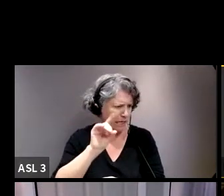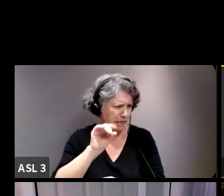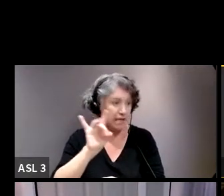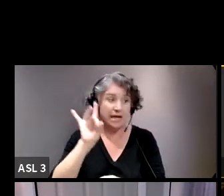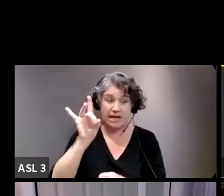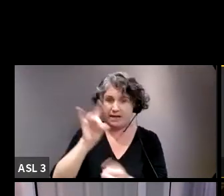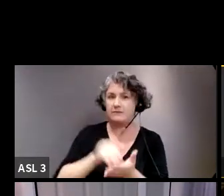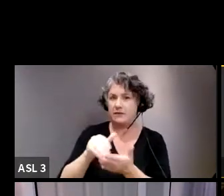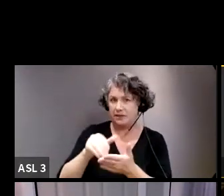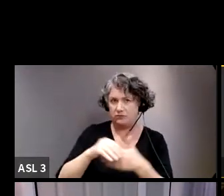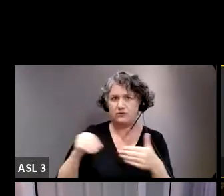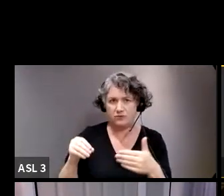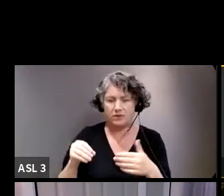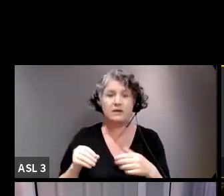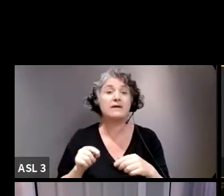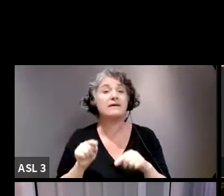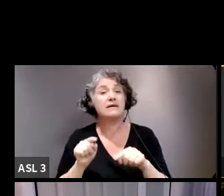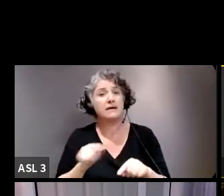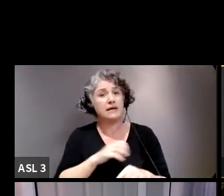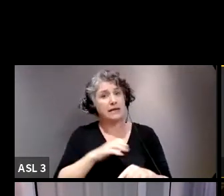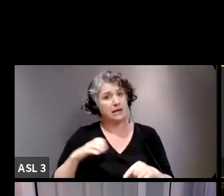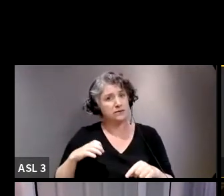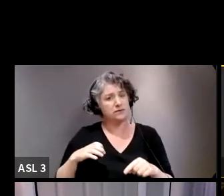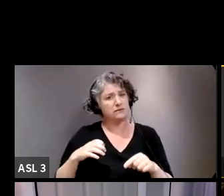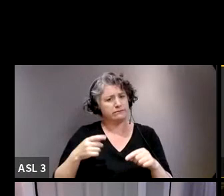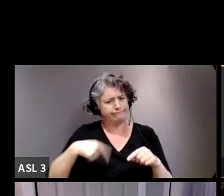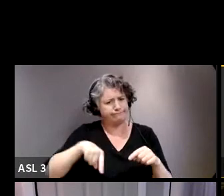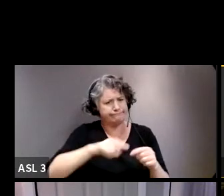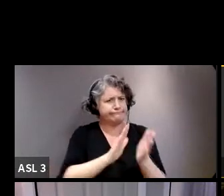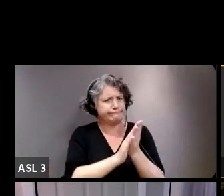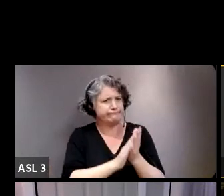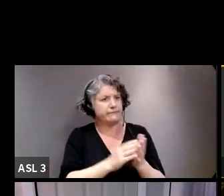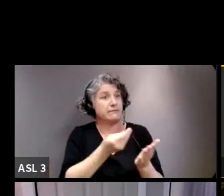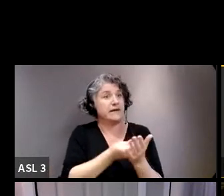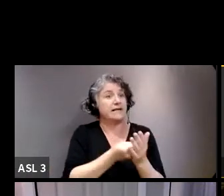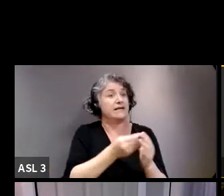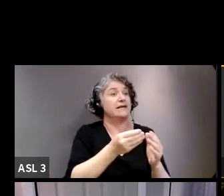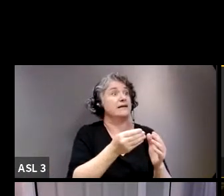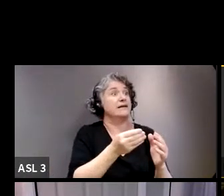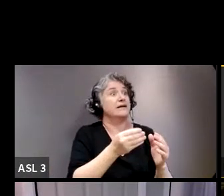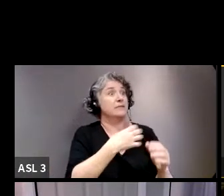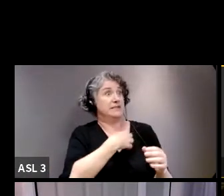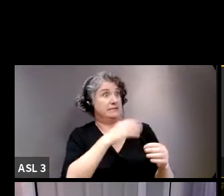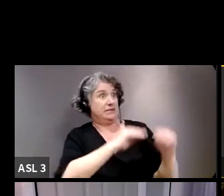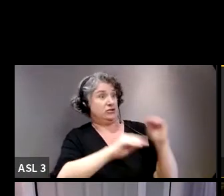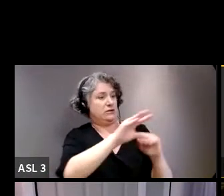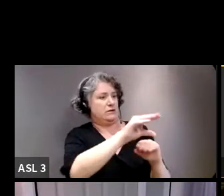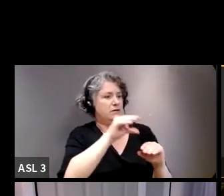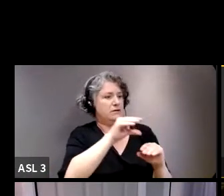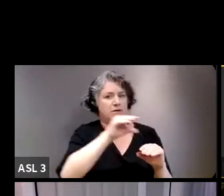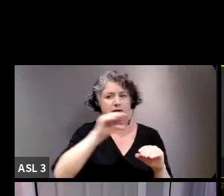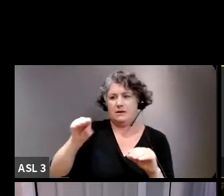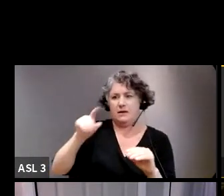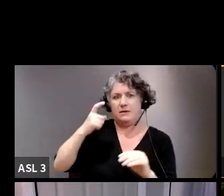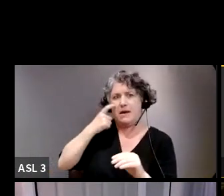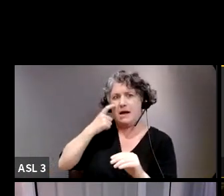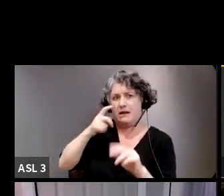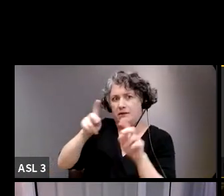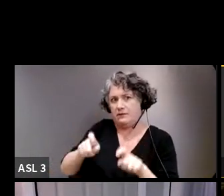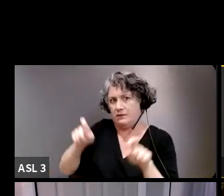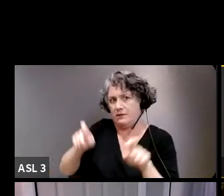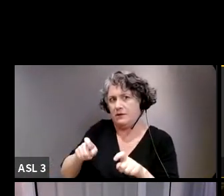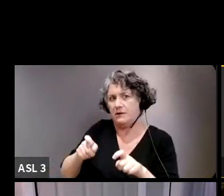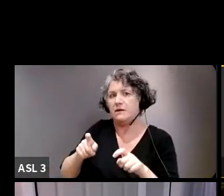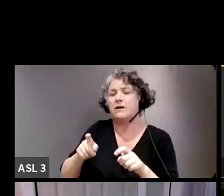council for staff to work with the police on a reallocation of funds from the police budget to ensure the cost of the pilot will not result in new